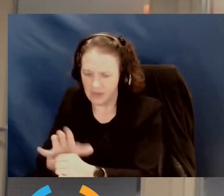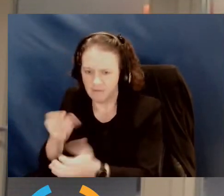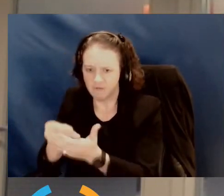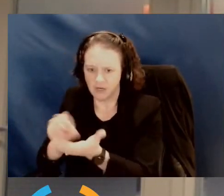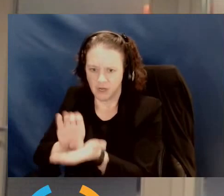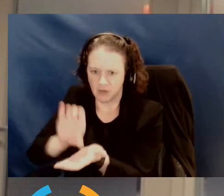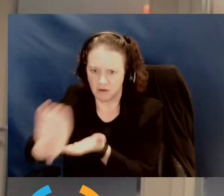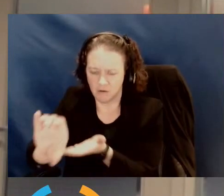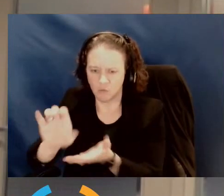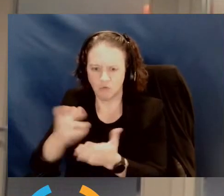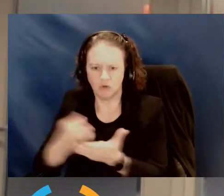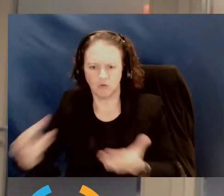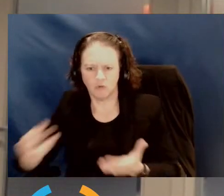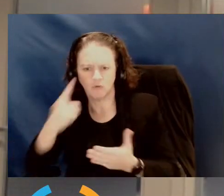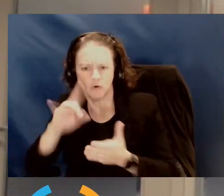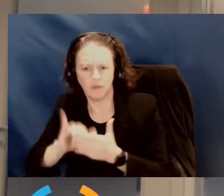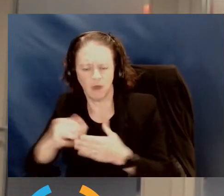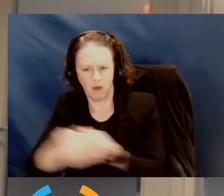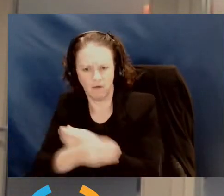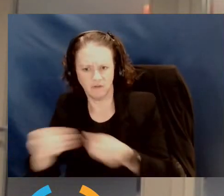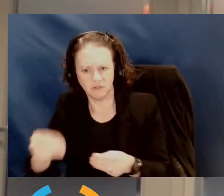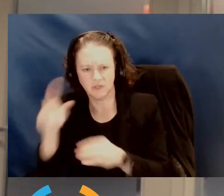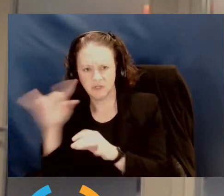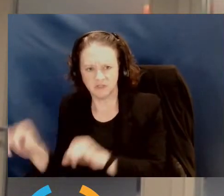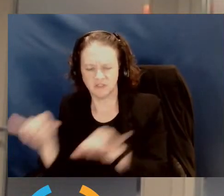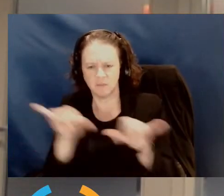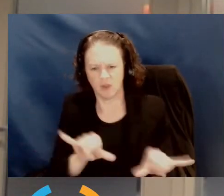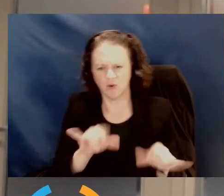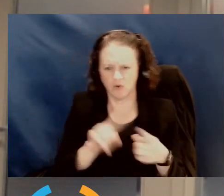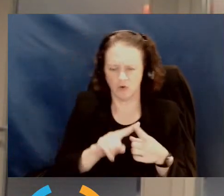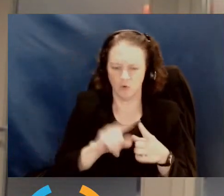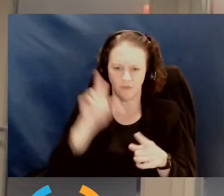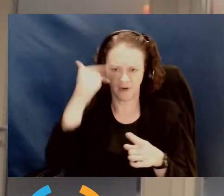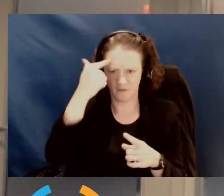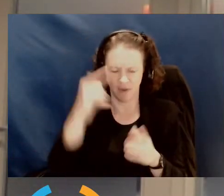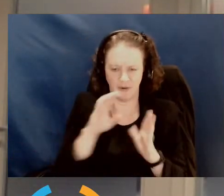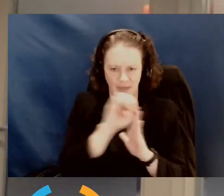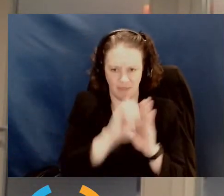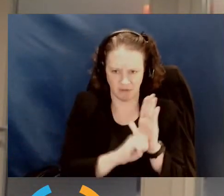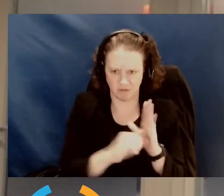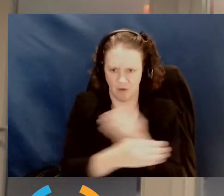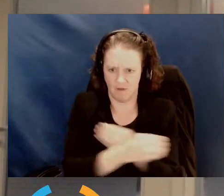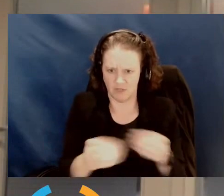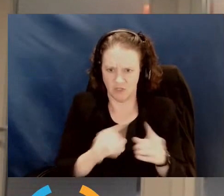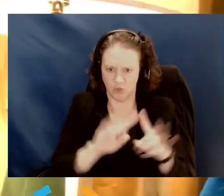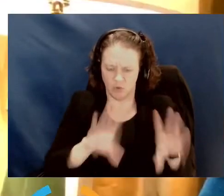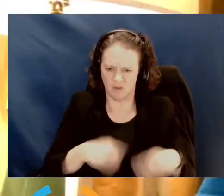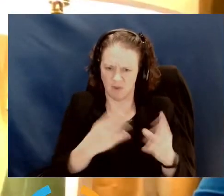to that enjoyed by the Government Ethics Office, to help give it a little bit more independence?